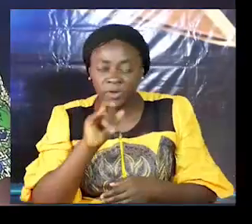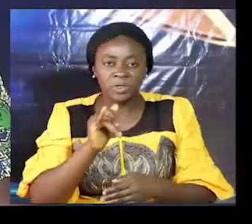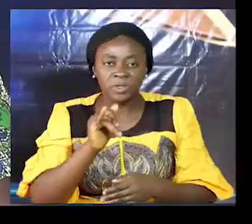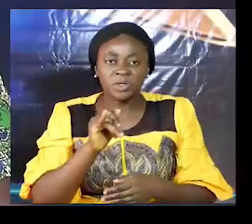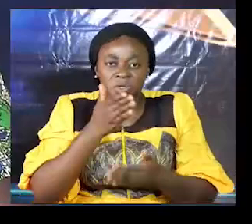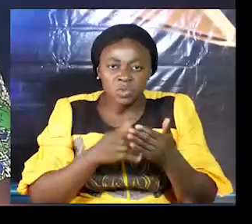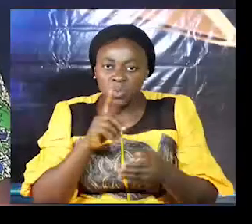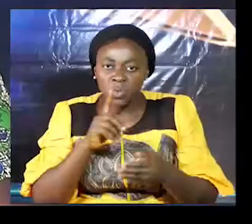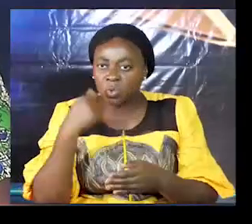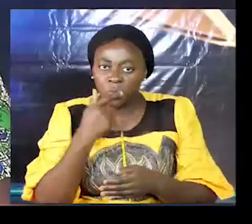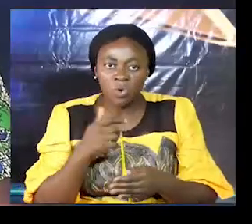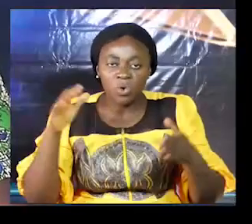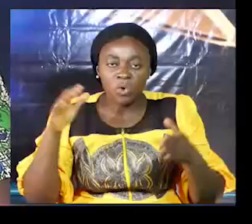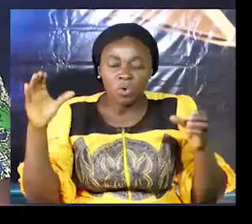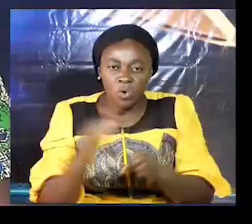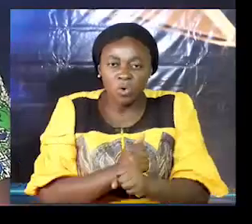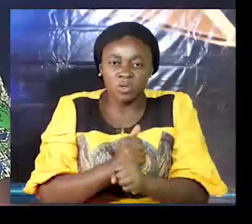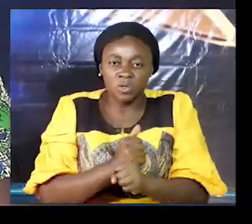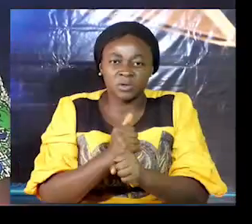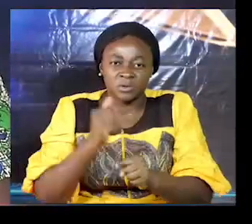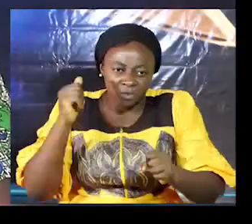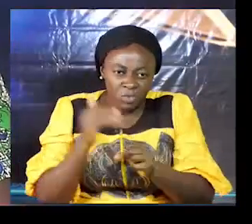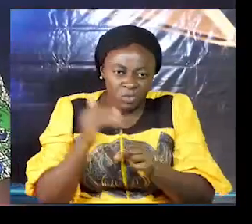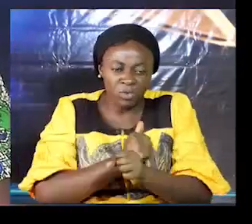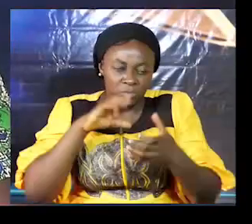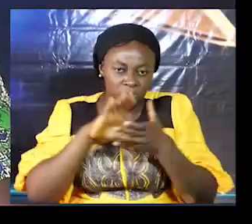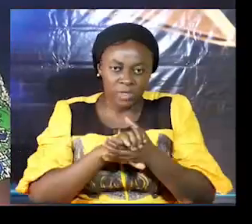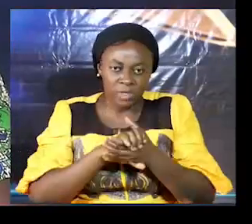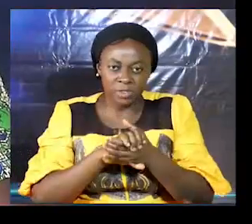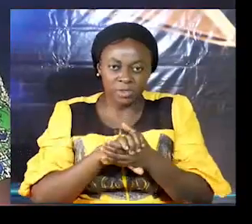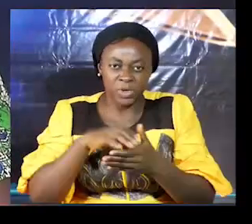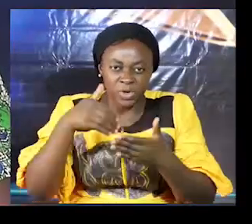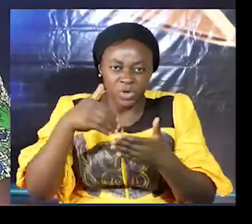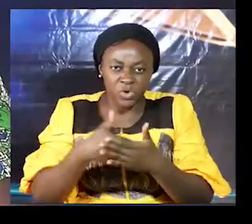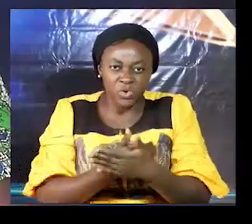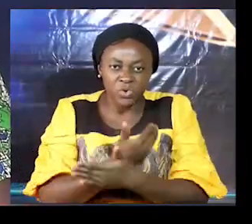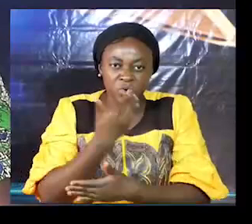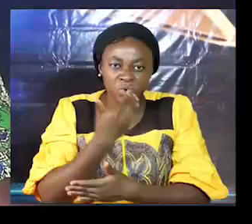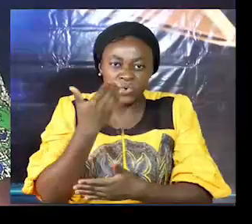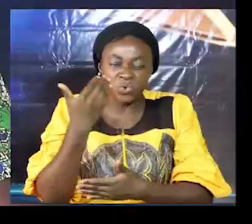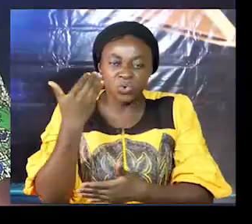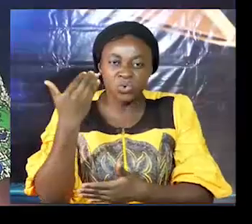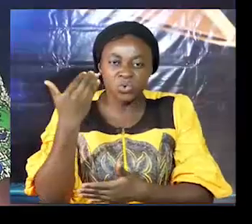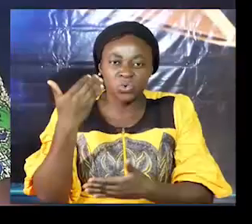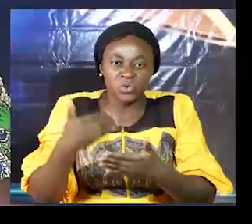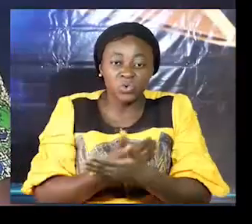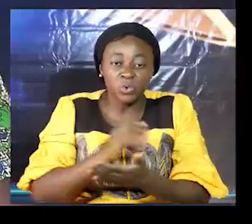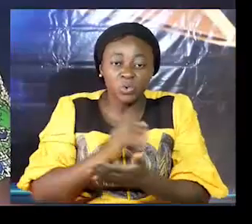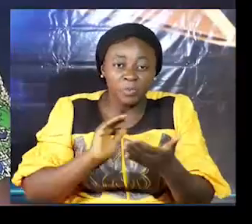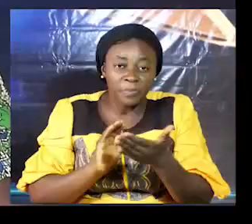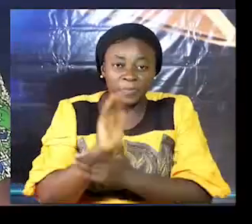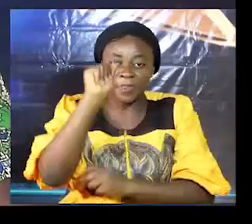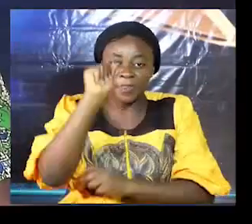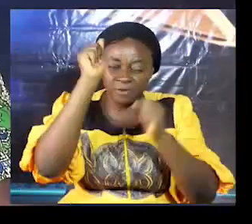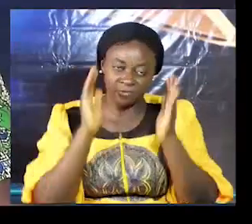That someone just converted now and want to marry you, you must subject it to test of time. You must wait. Don't rush into that. Has